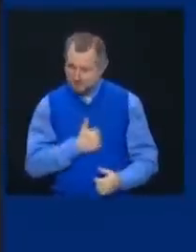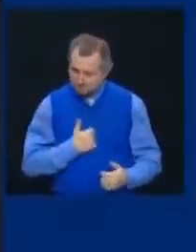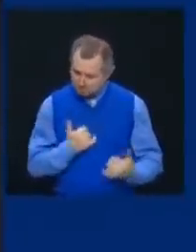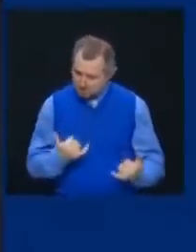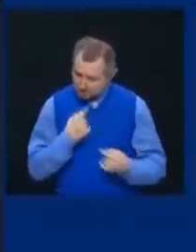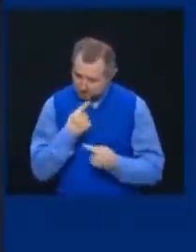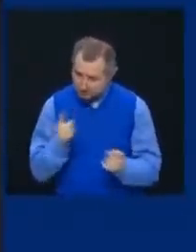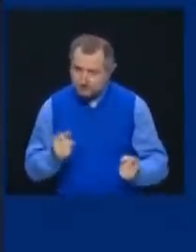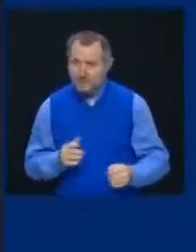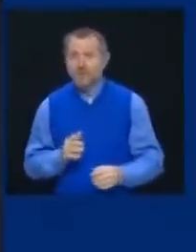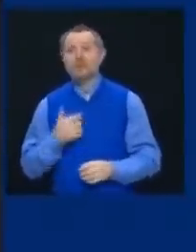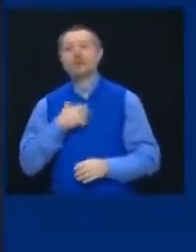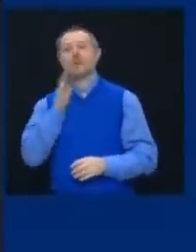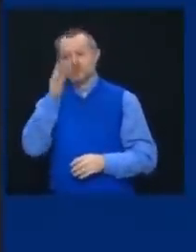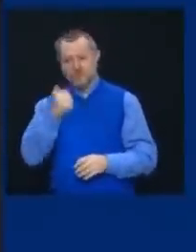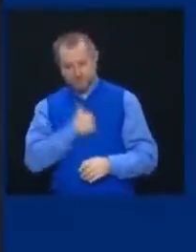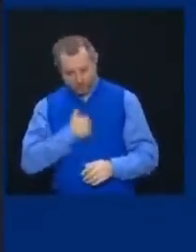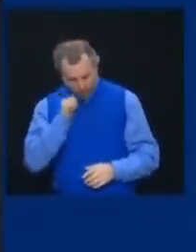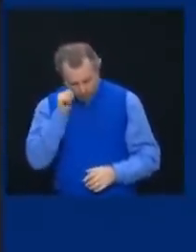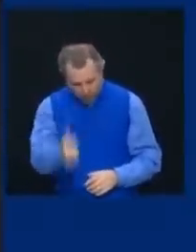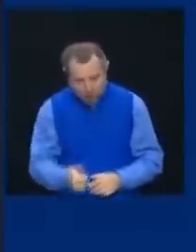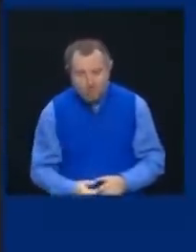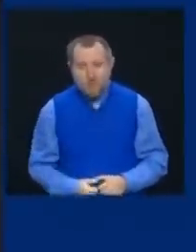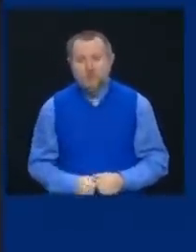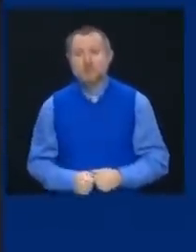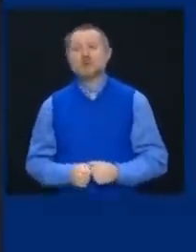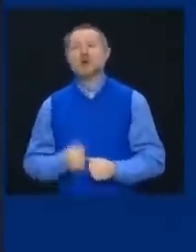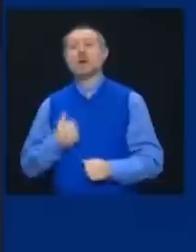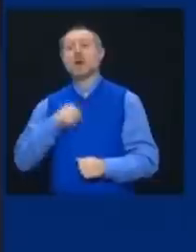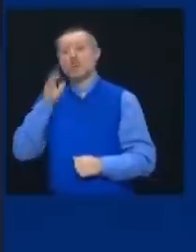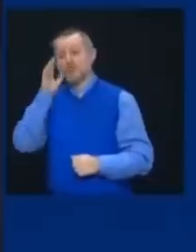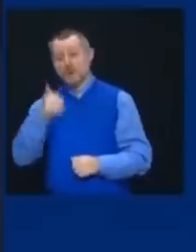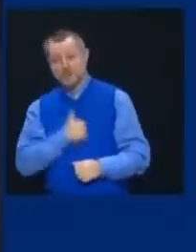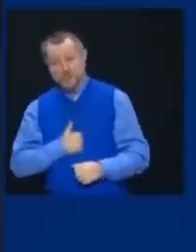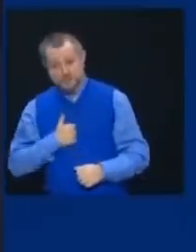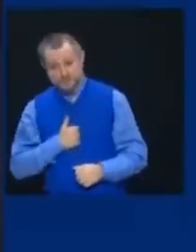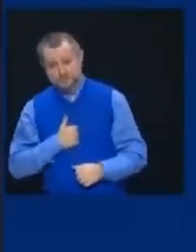apologize tomorrow. I will apologize the day after.